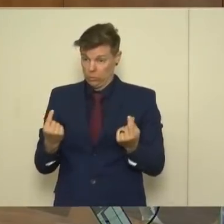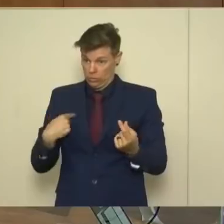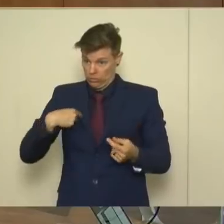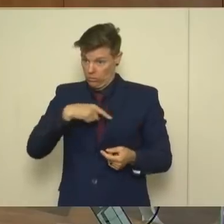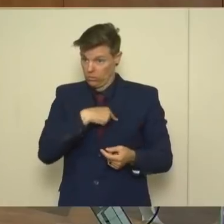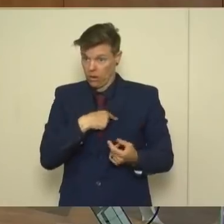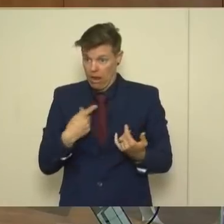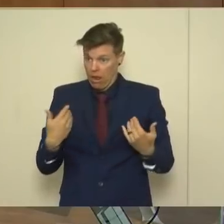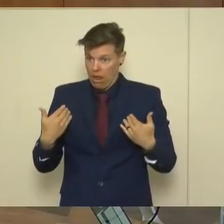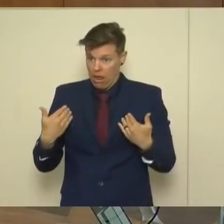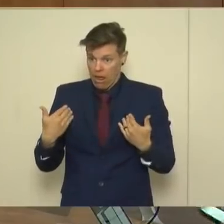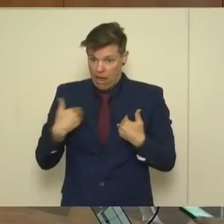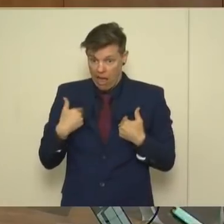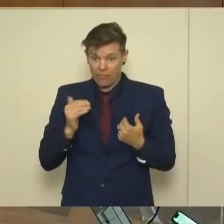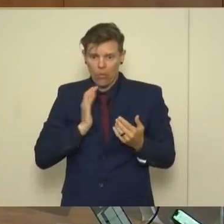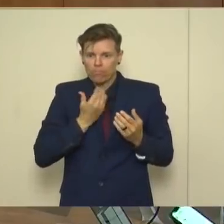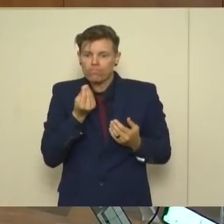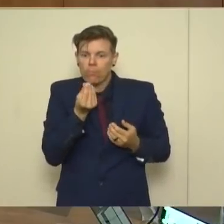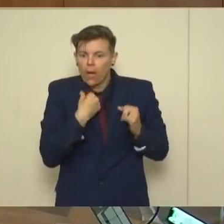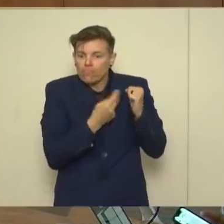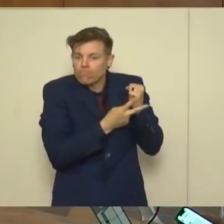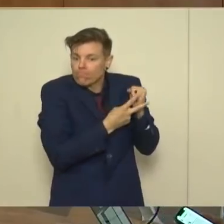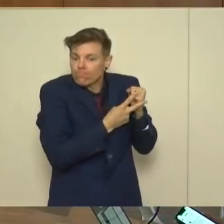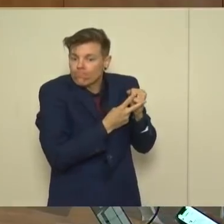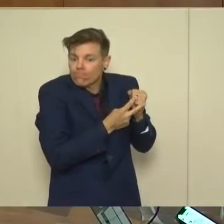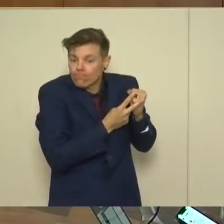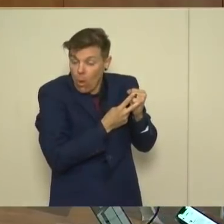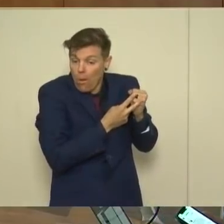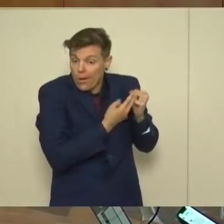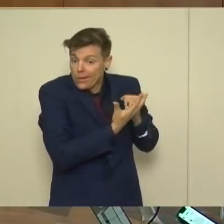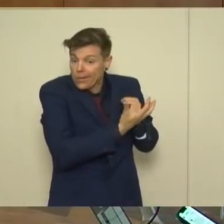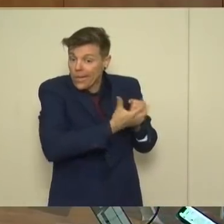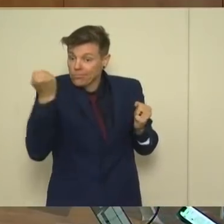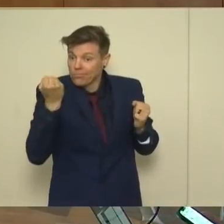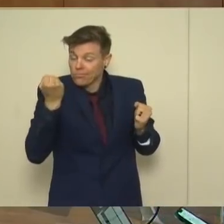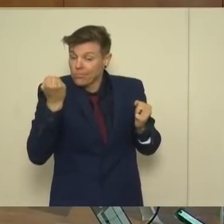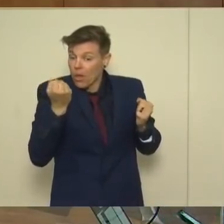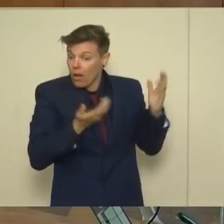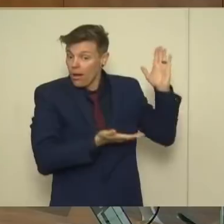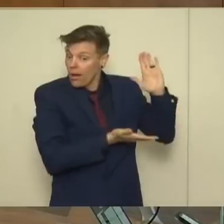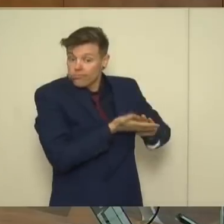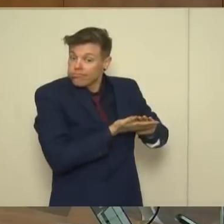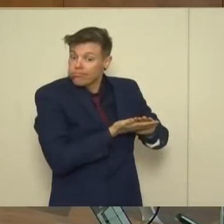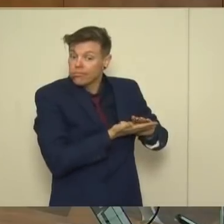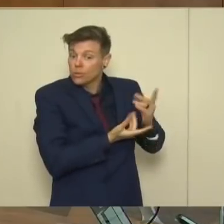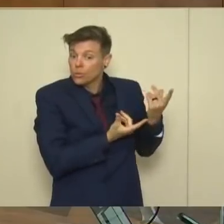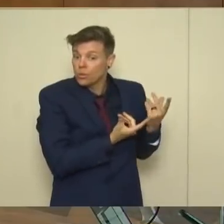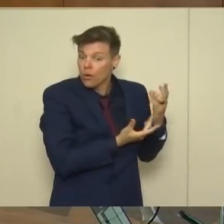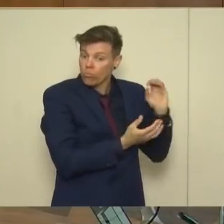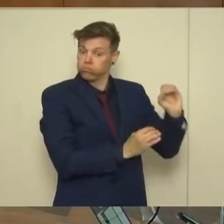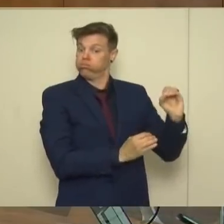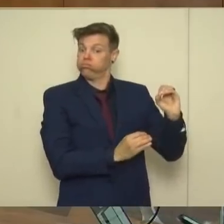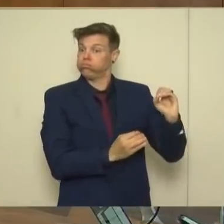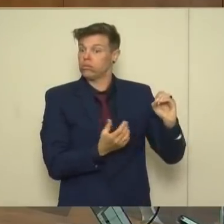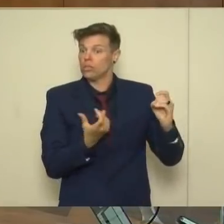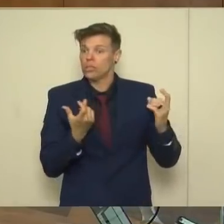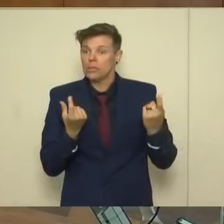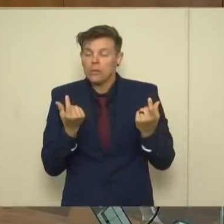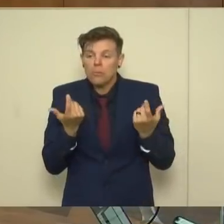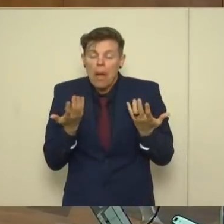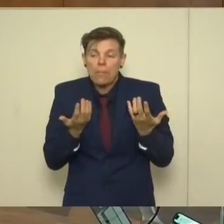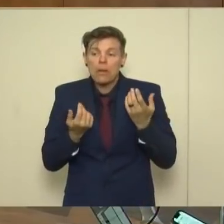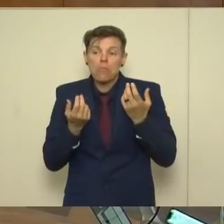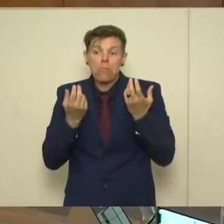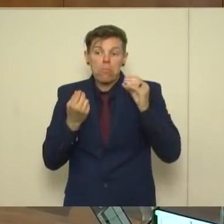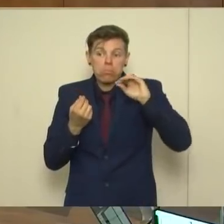down to zero in the next session? I mean, they're currently expected to drop to around 11%, which you mentioned. Could they have to go to